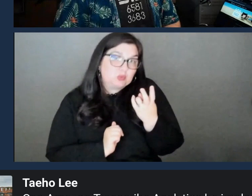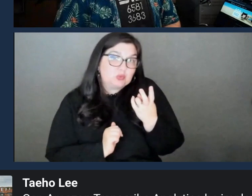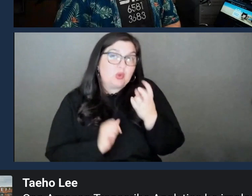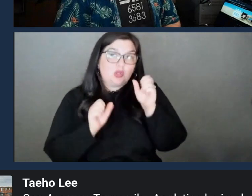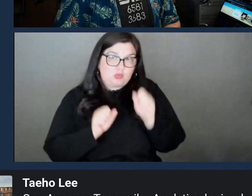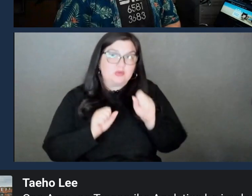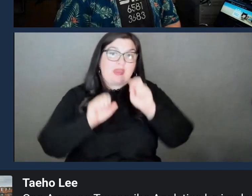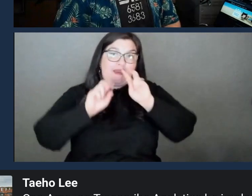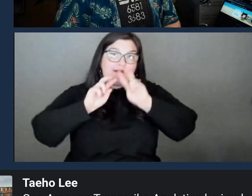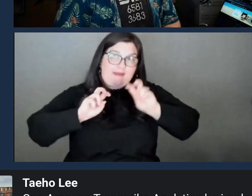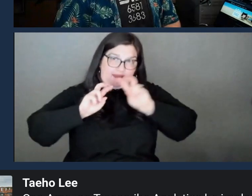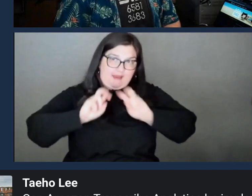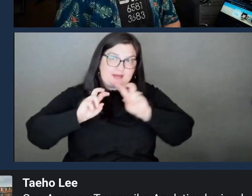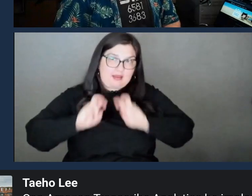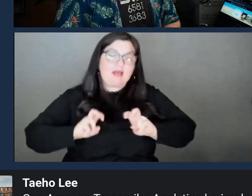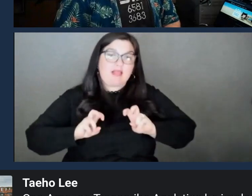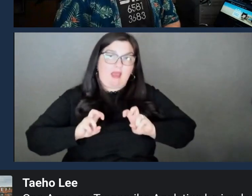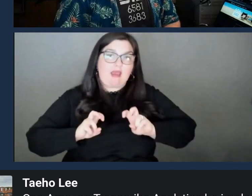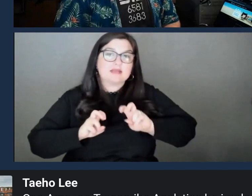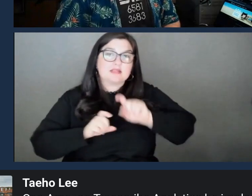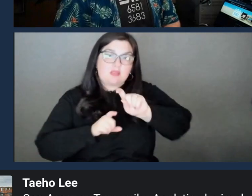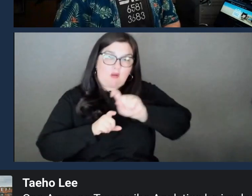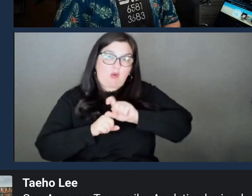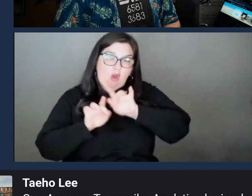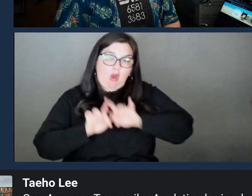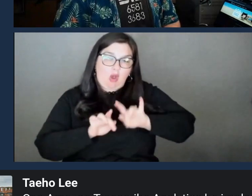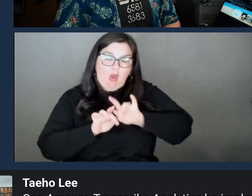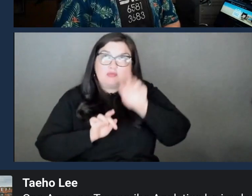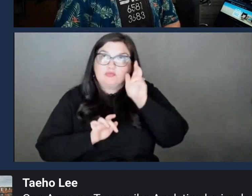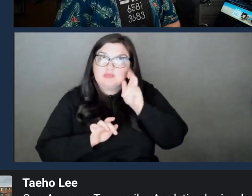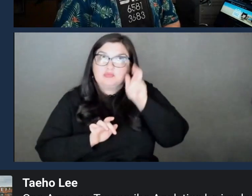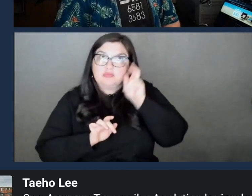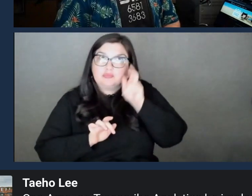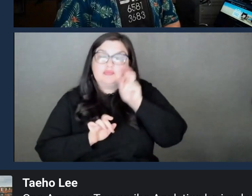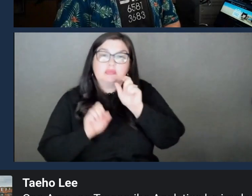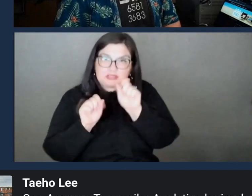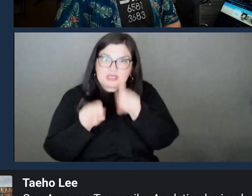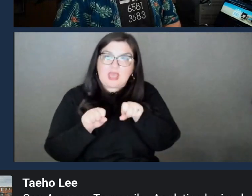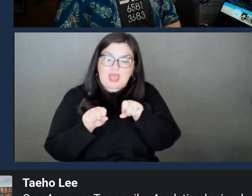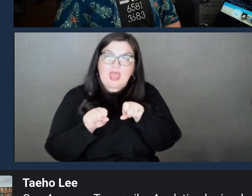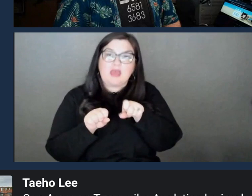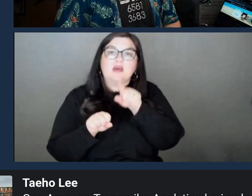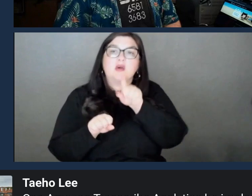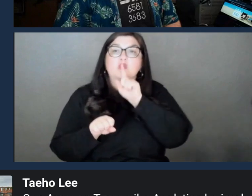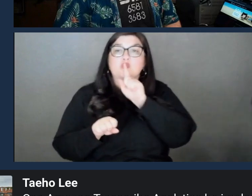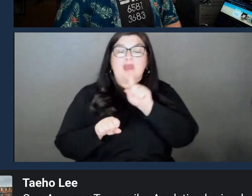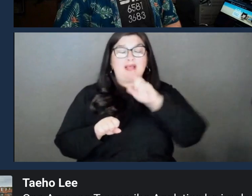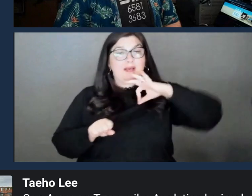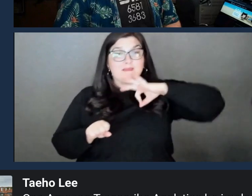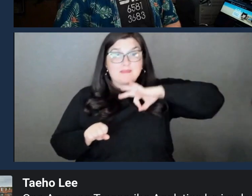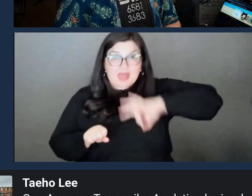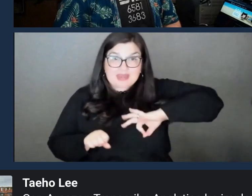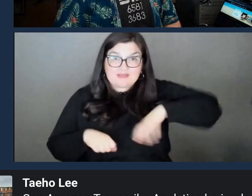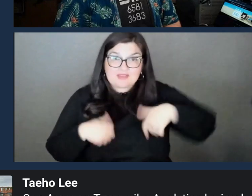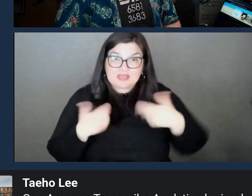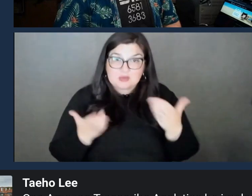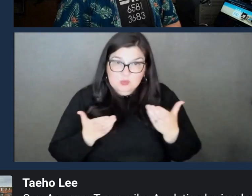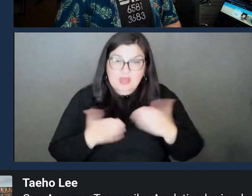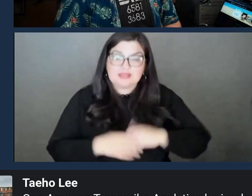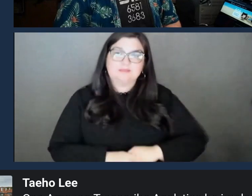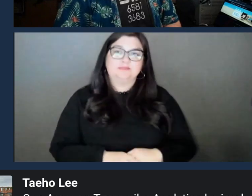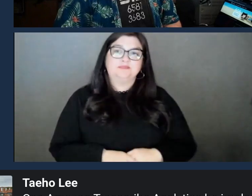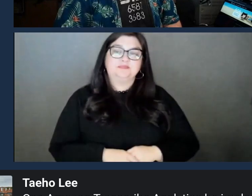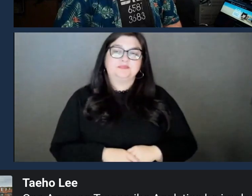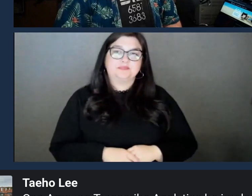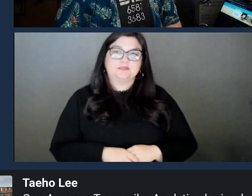these these calls. But I think the real benefit you would get here is in use cases that are